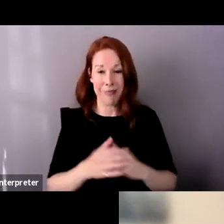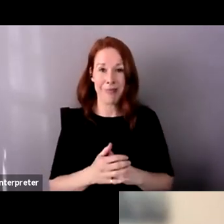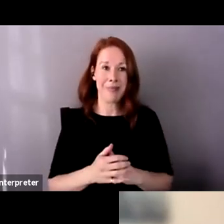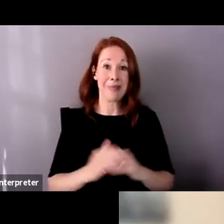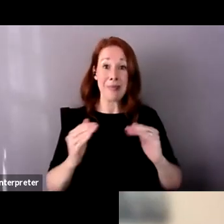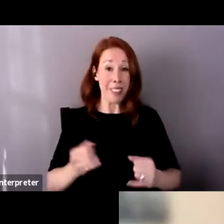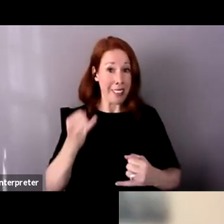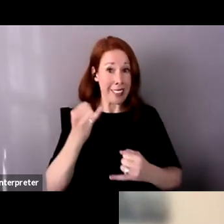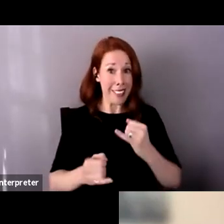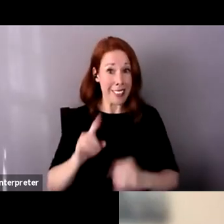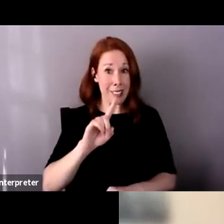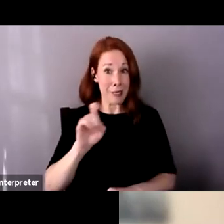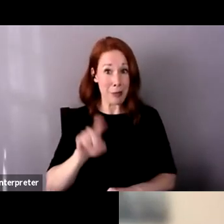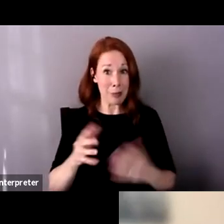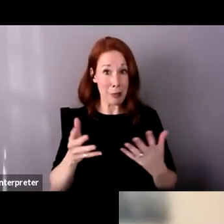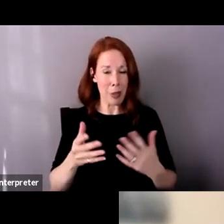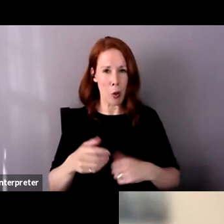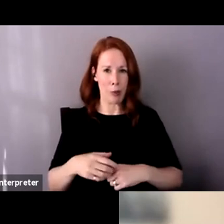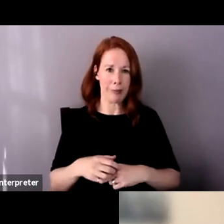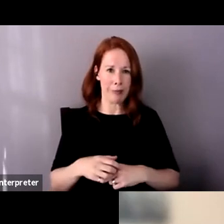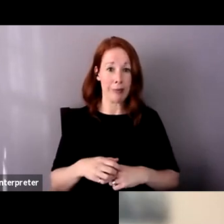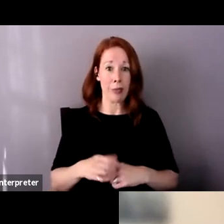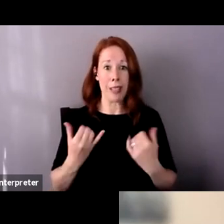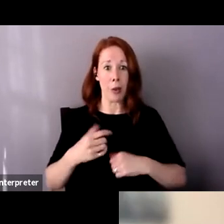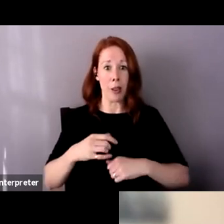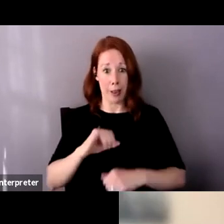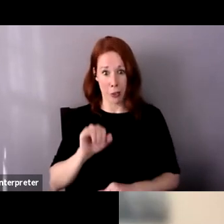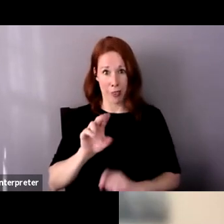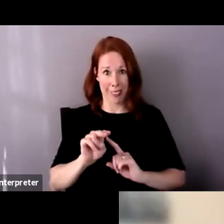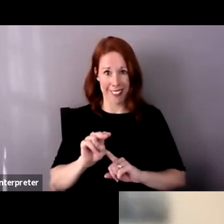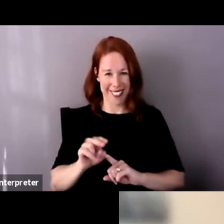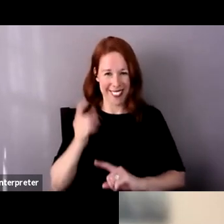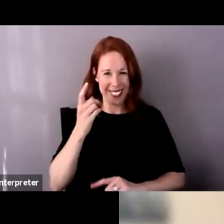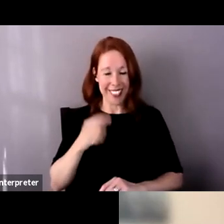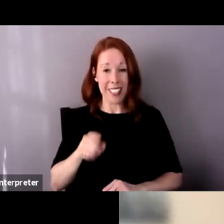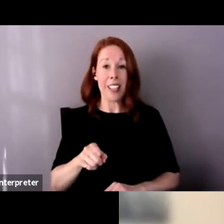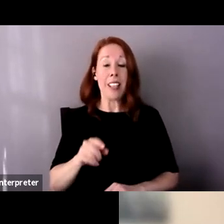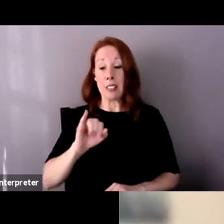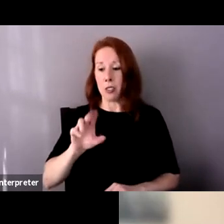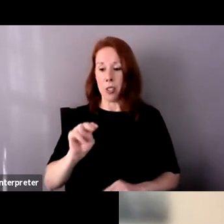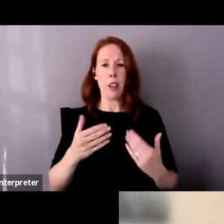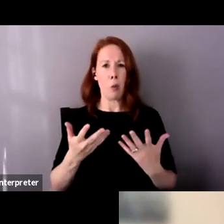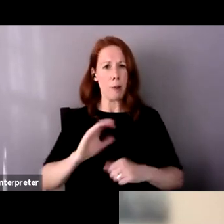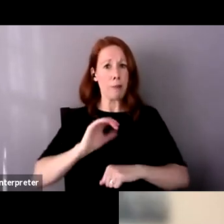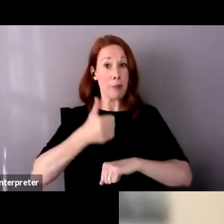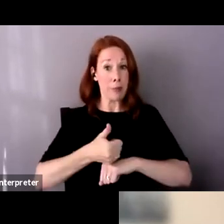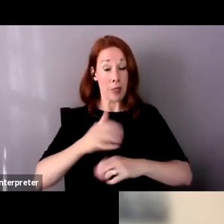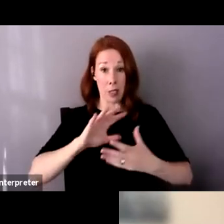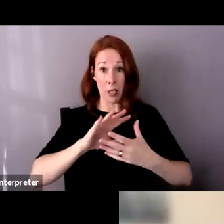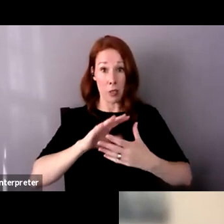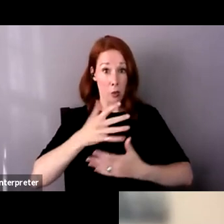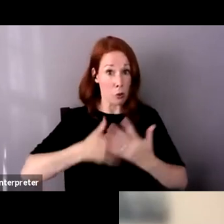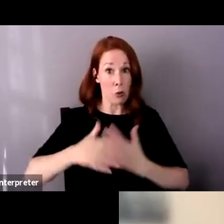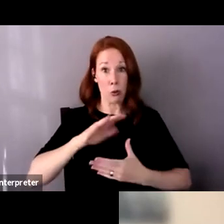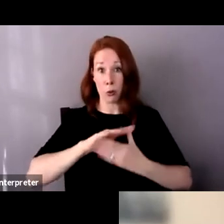to my final question, just in time, Jen has asked in the question and answer, she's thinking about creating a social story video about